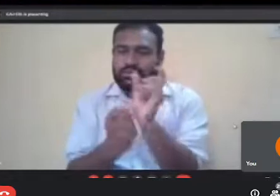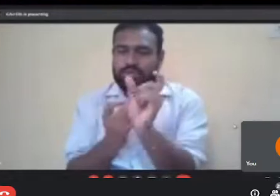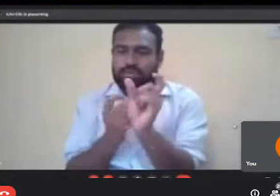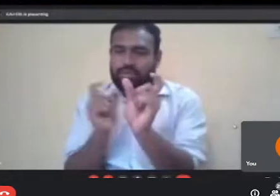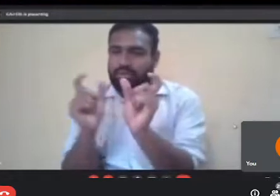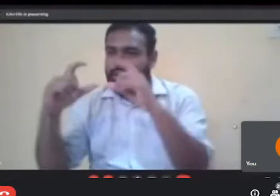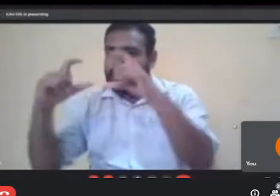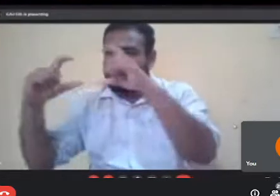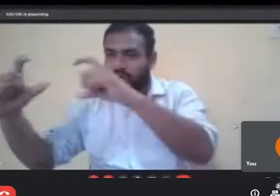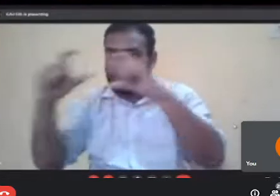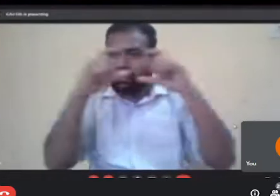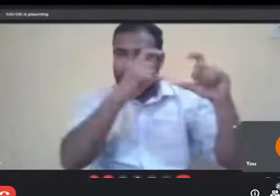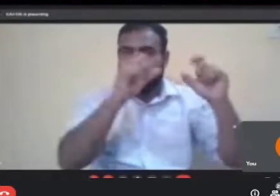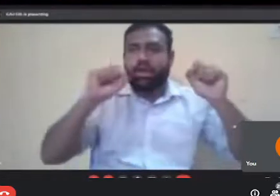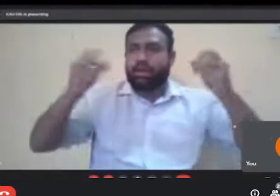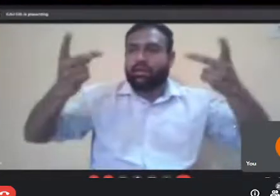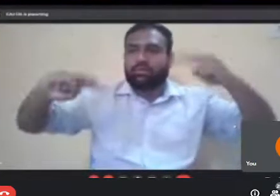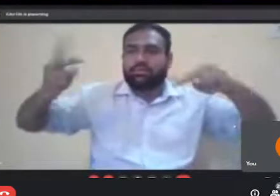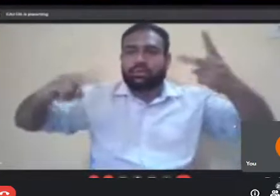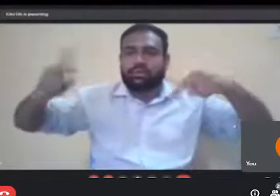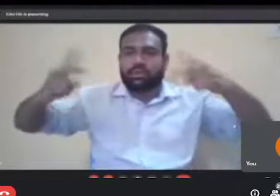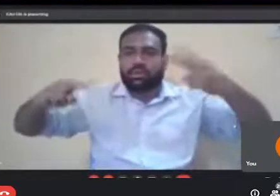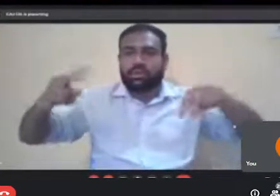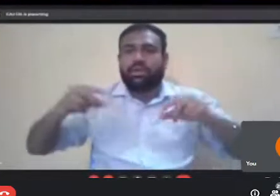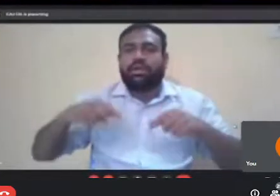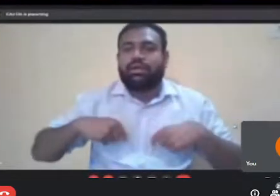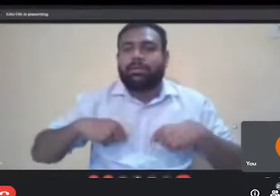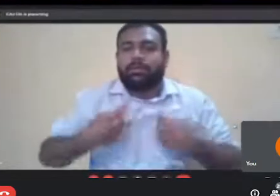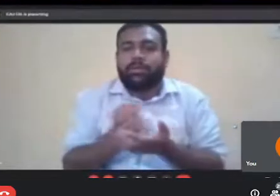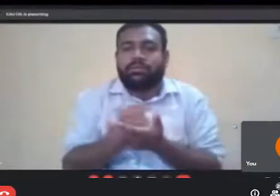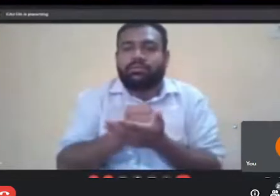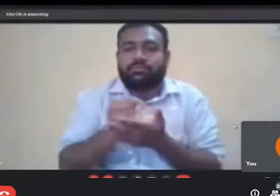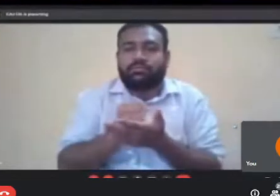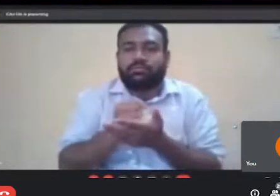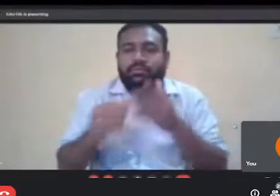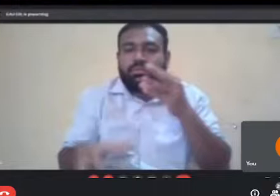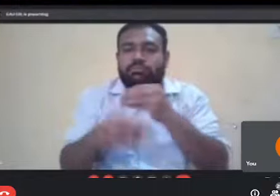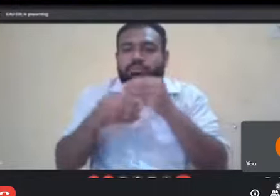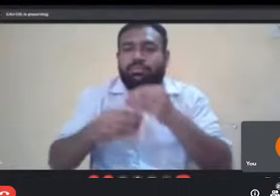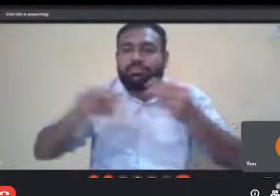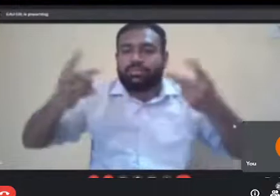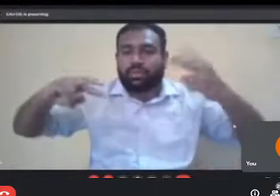thing like yours CC of something.